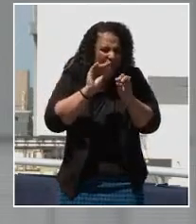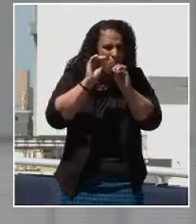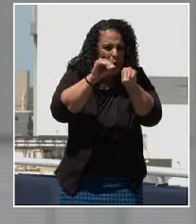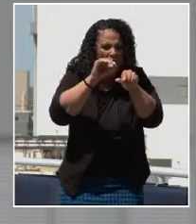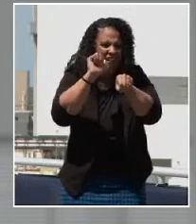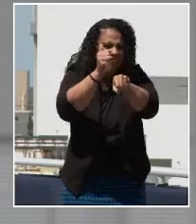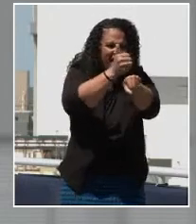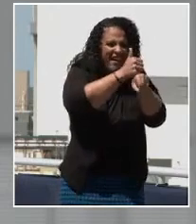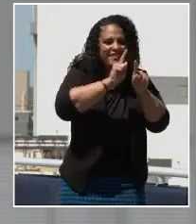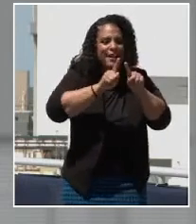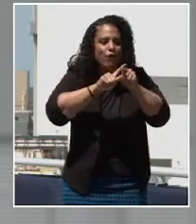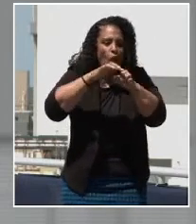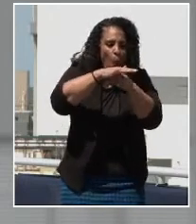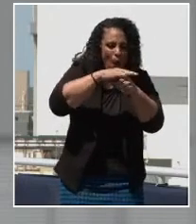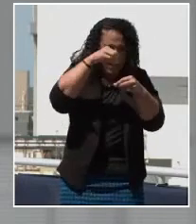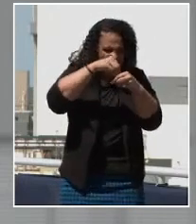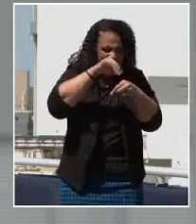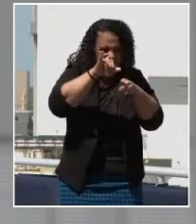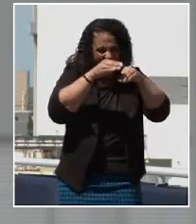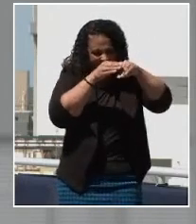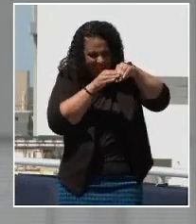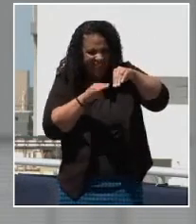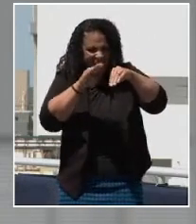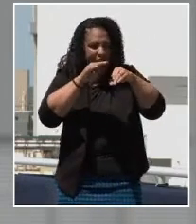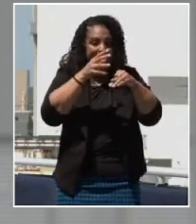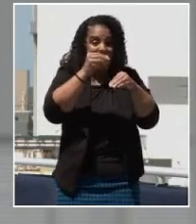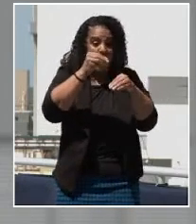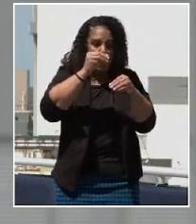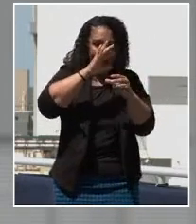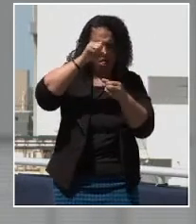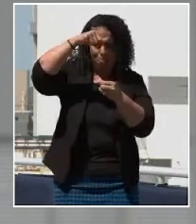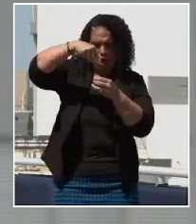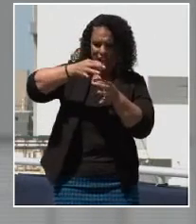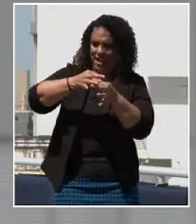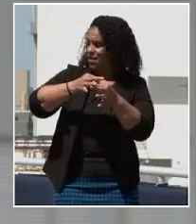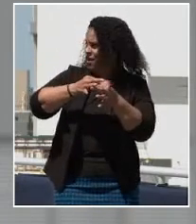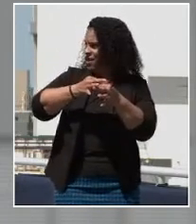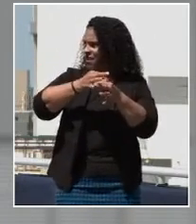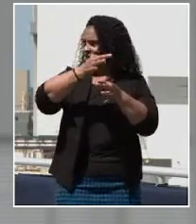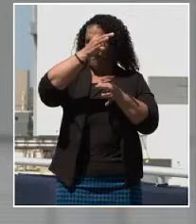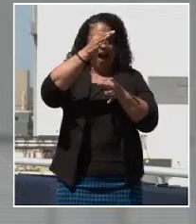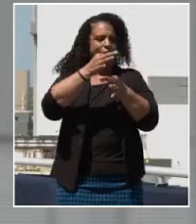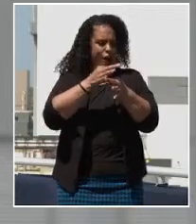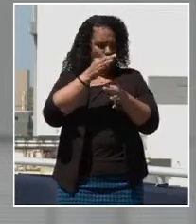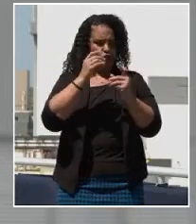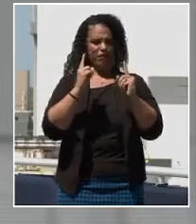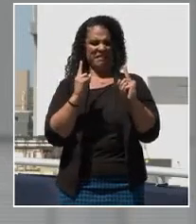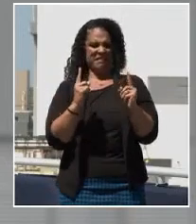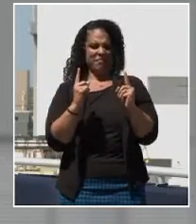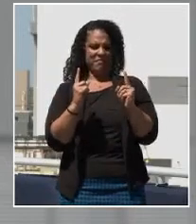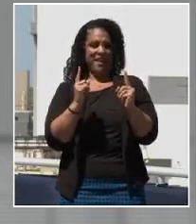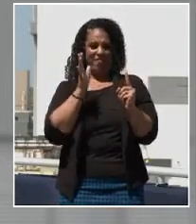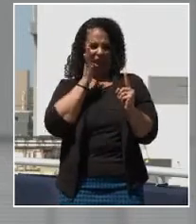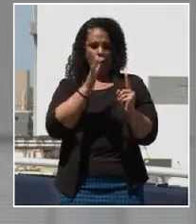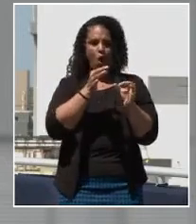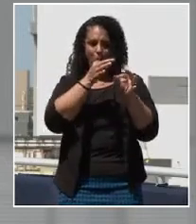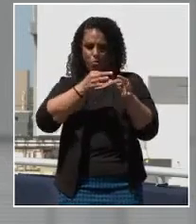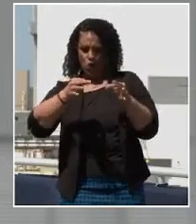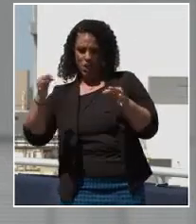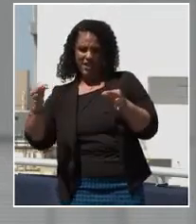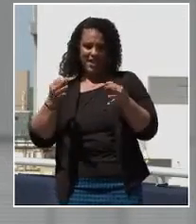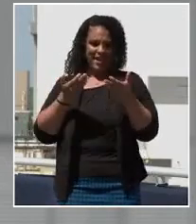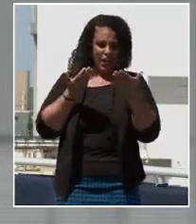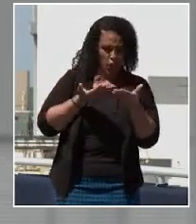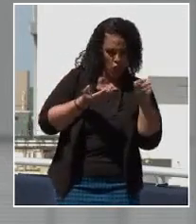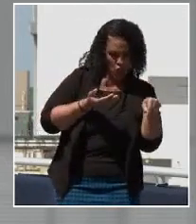in these uh vials that are about that long and they're putting a stash of them here and a stash of